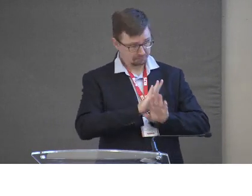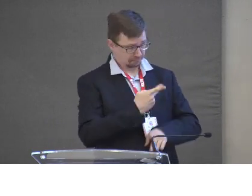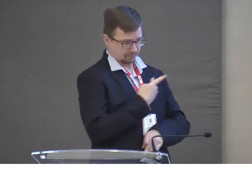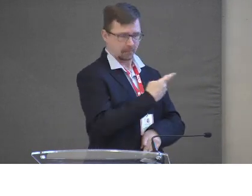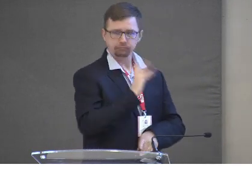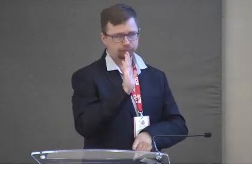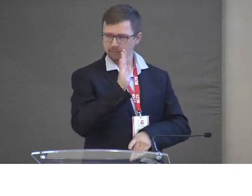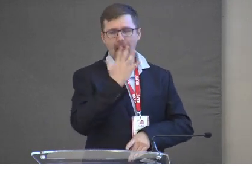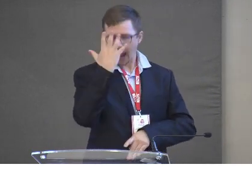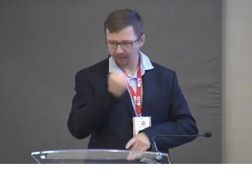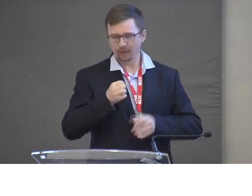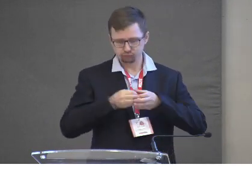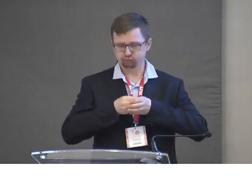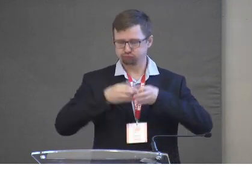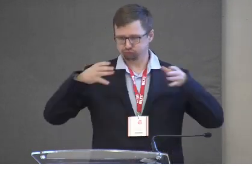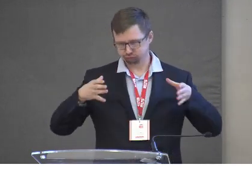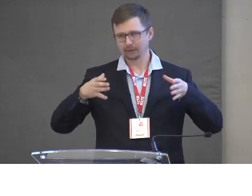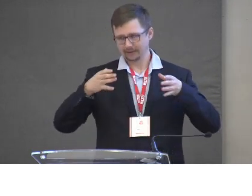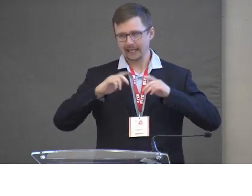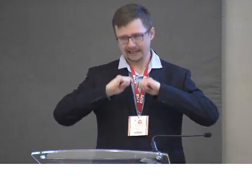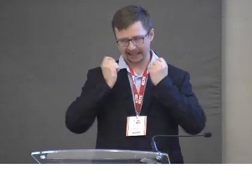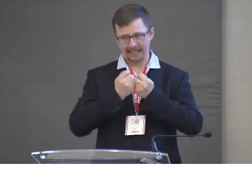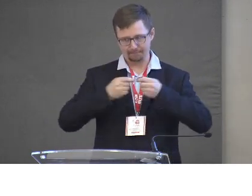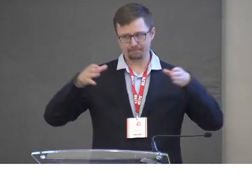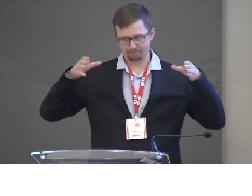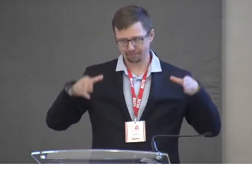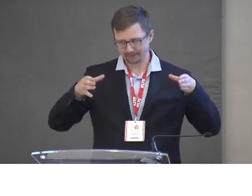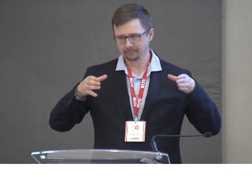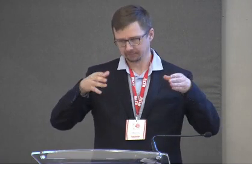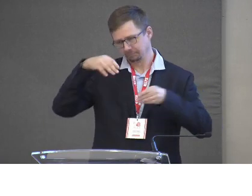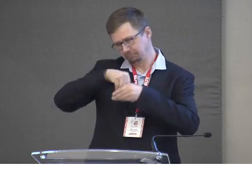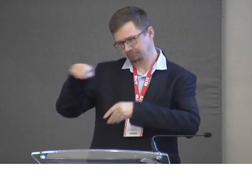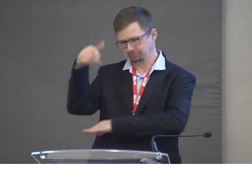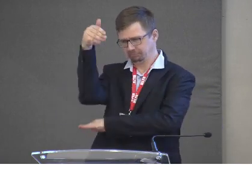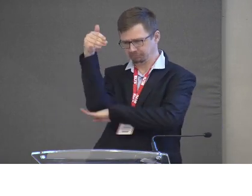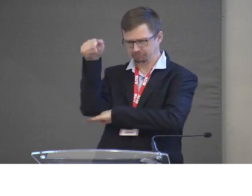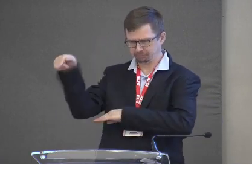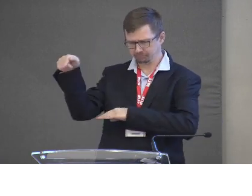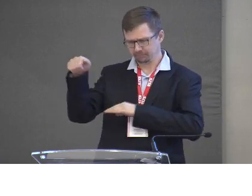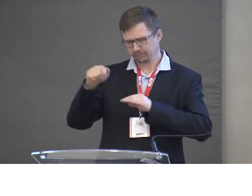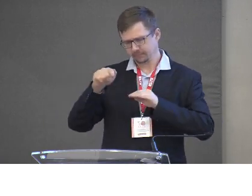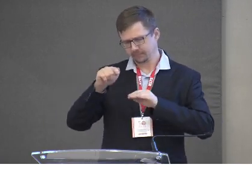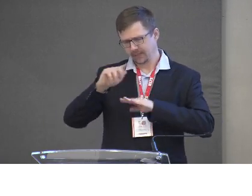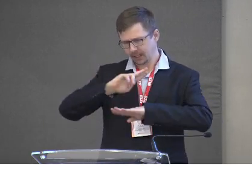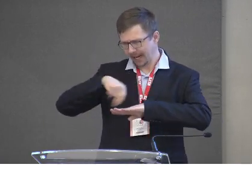So my colleague and I were part of a larger team